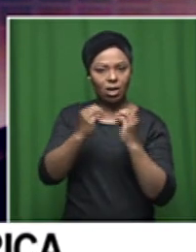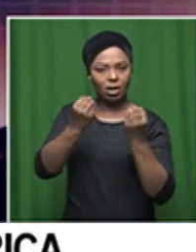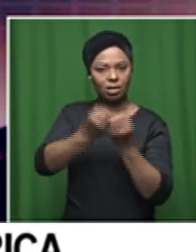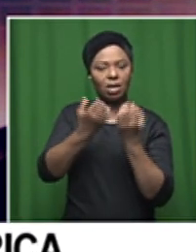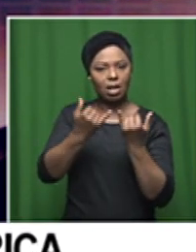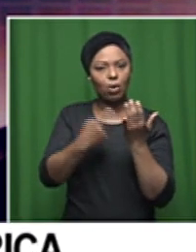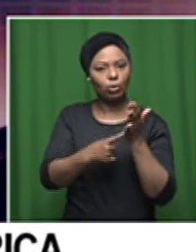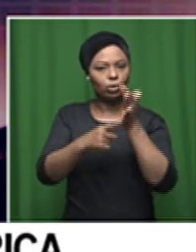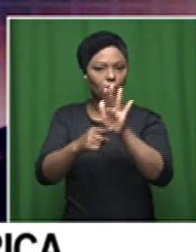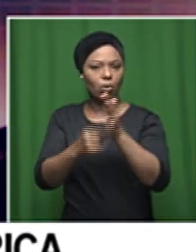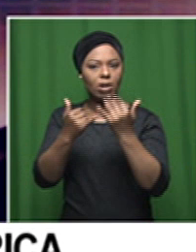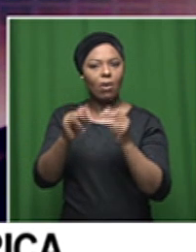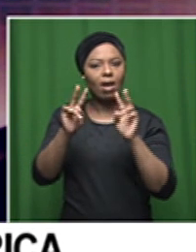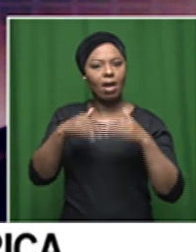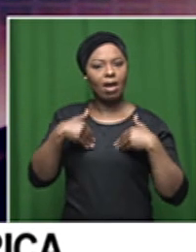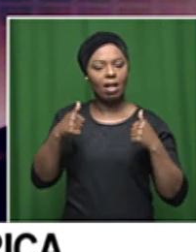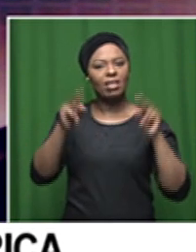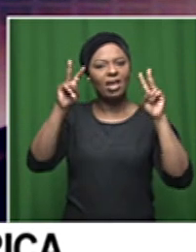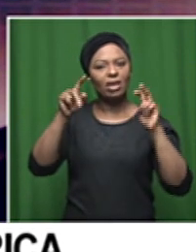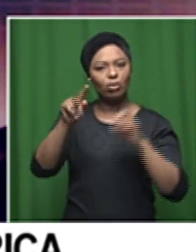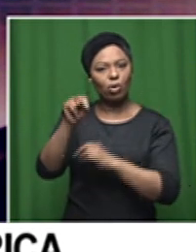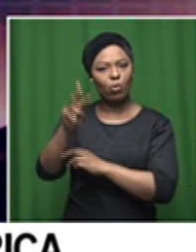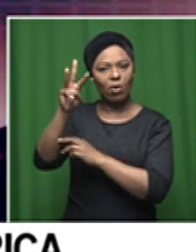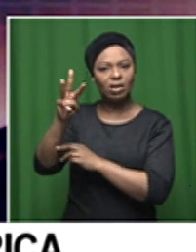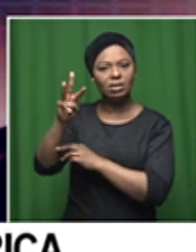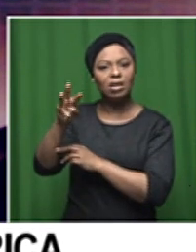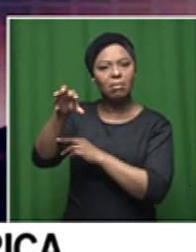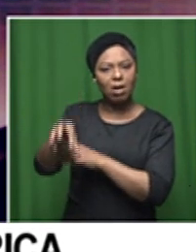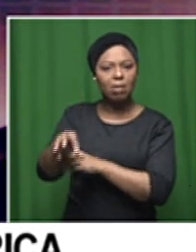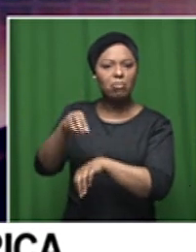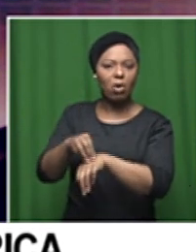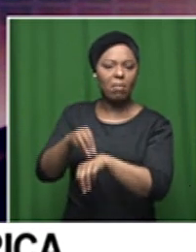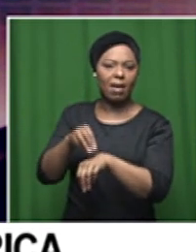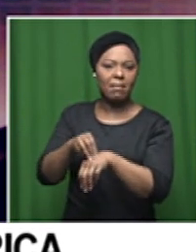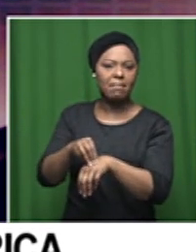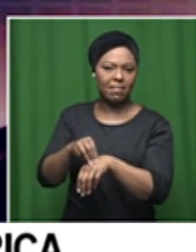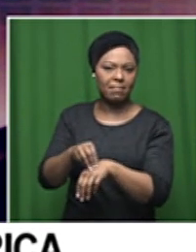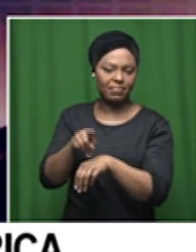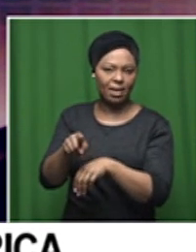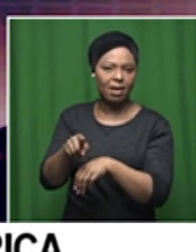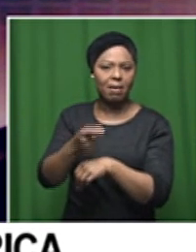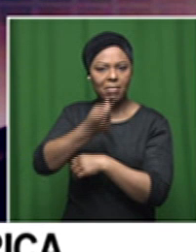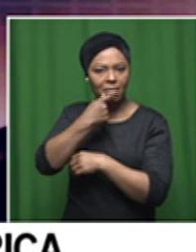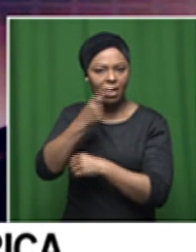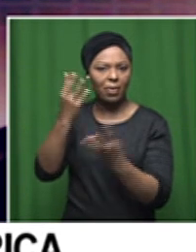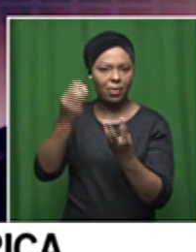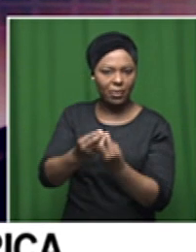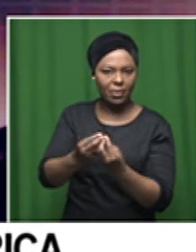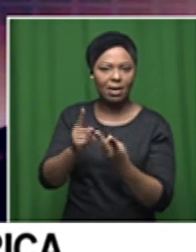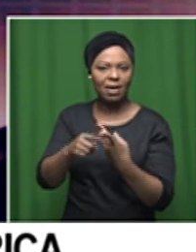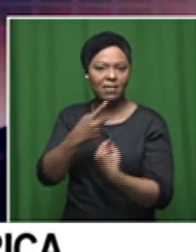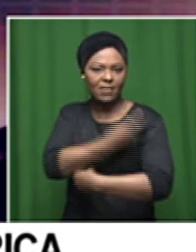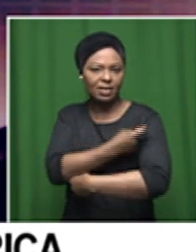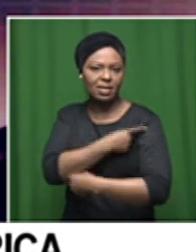facilities within the healthcare system in the Northwest are still plagued by various challenges, including shortages of medicine and vaccines. Now, the